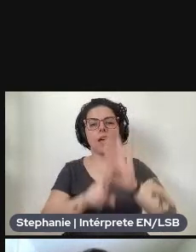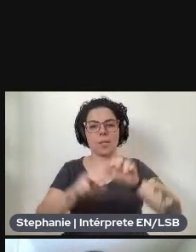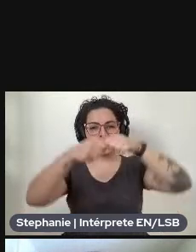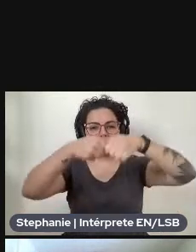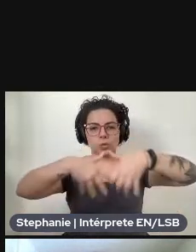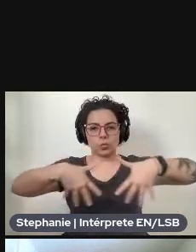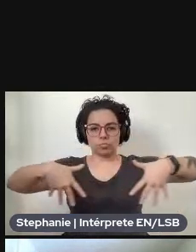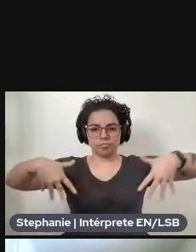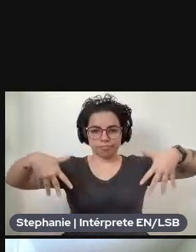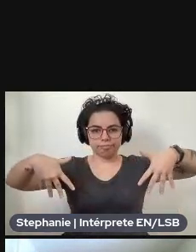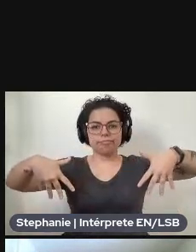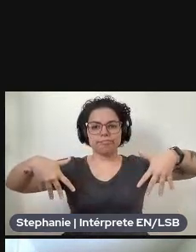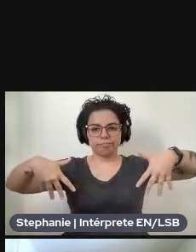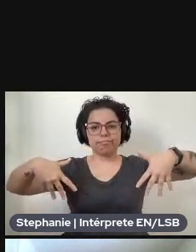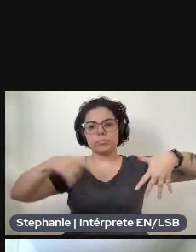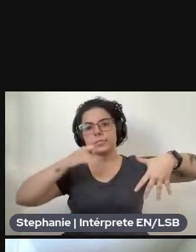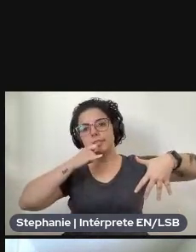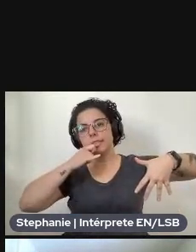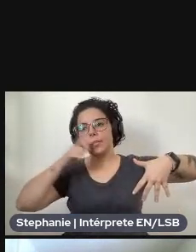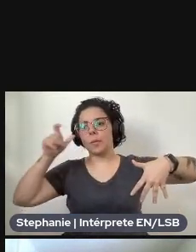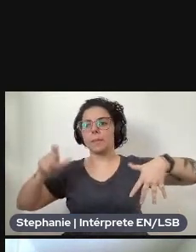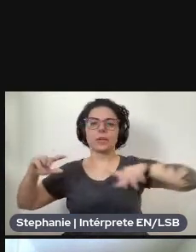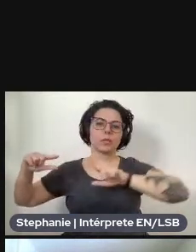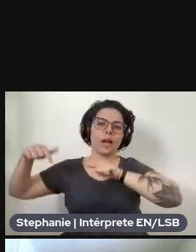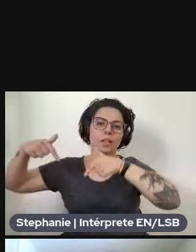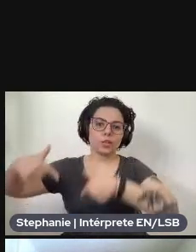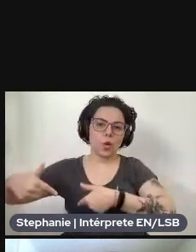and undergoer, which are general functions